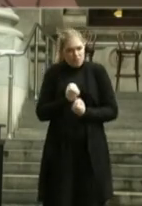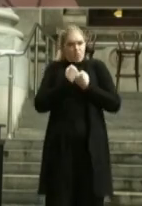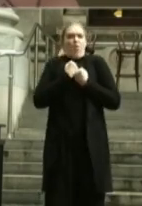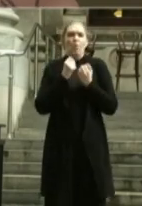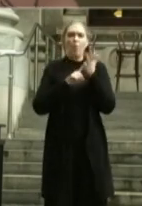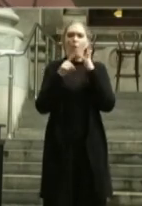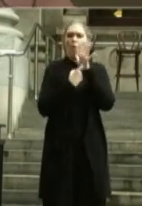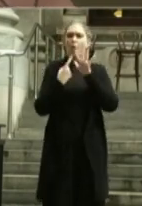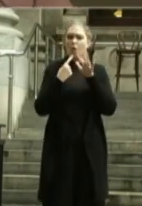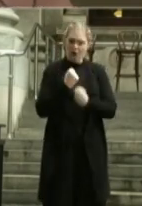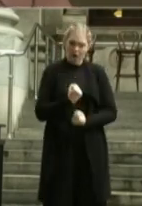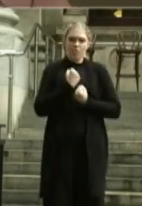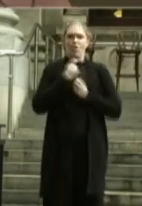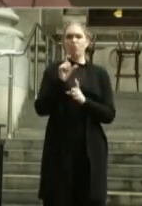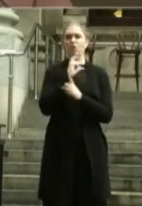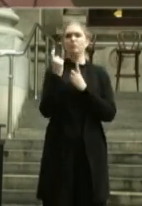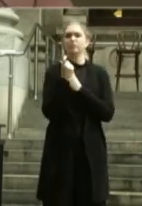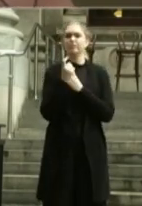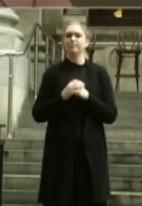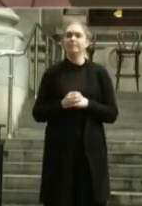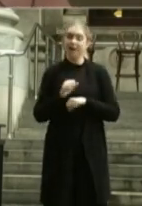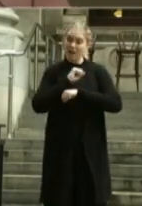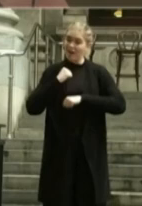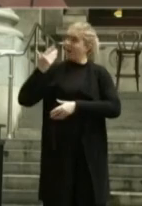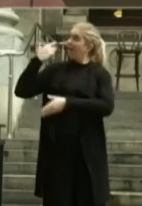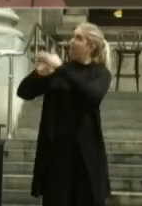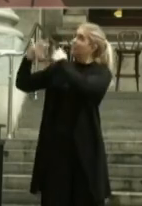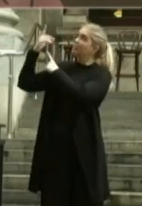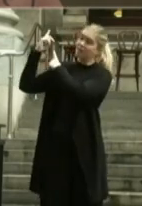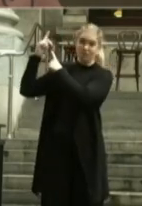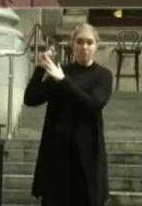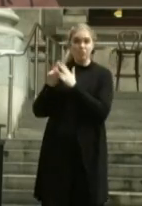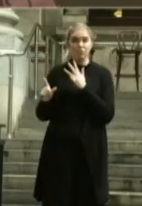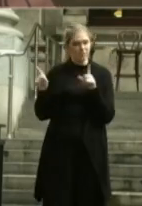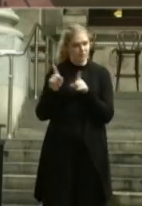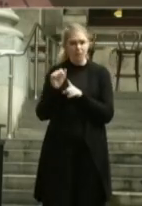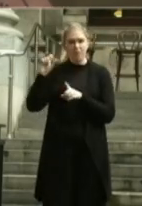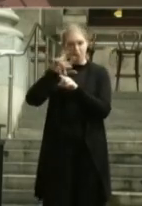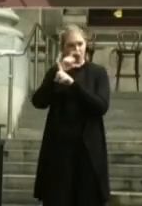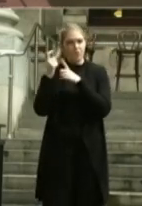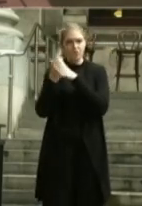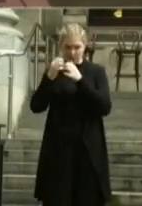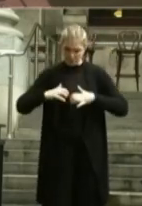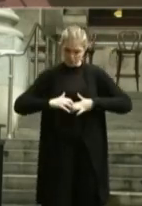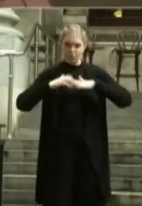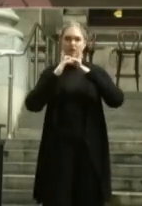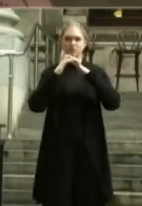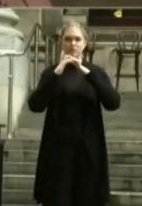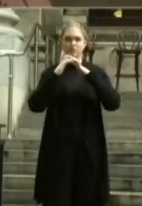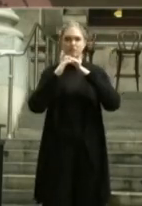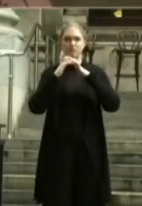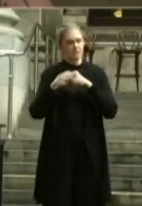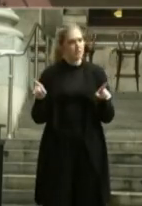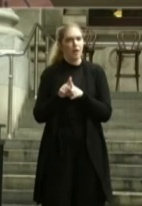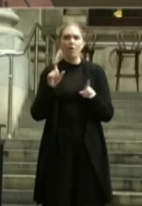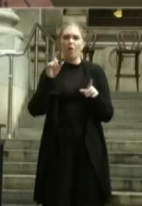customs. This our ancestors did according to the reckoning of our culture from the creation,